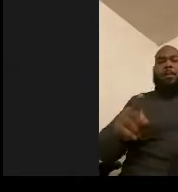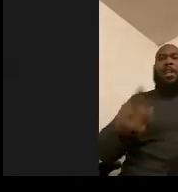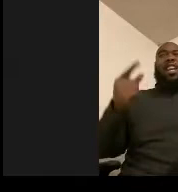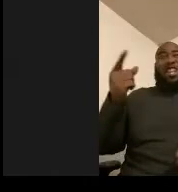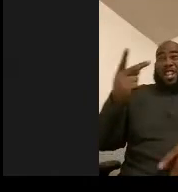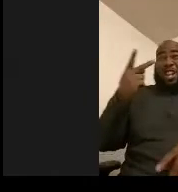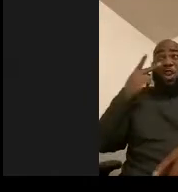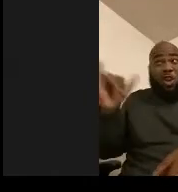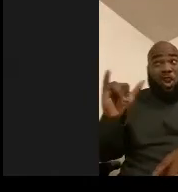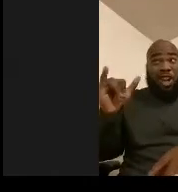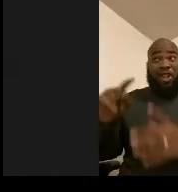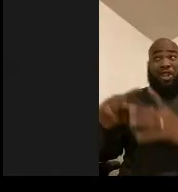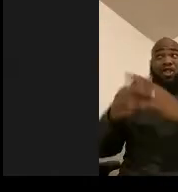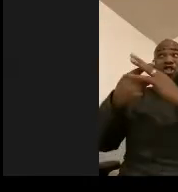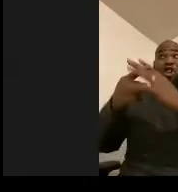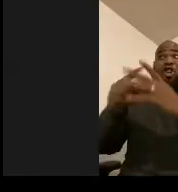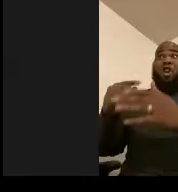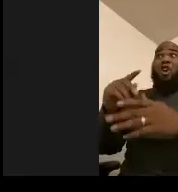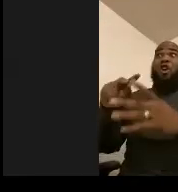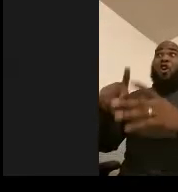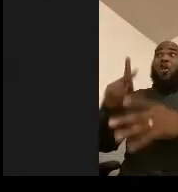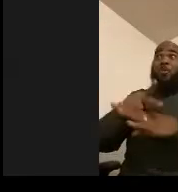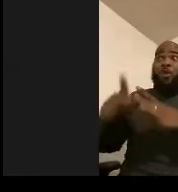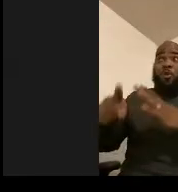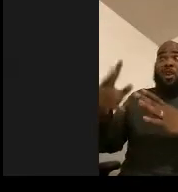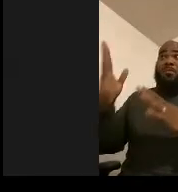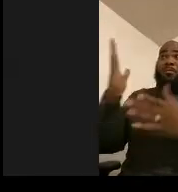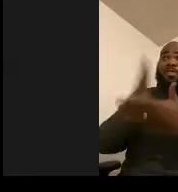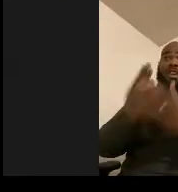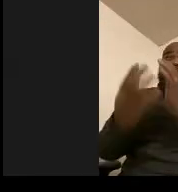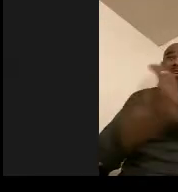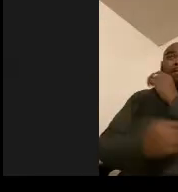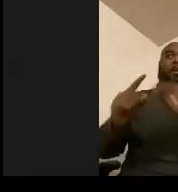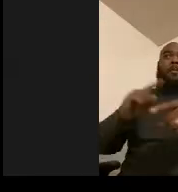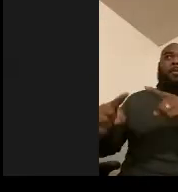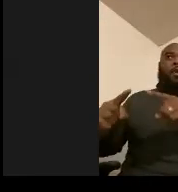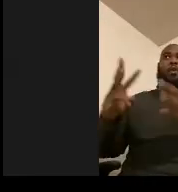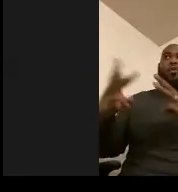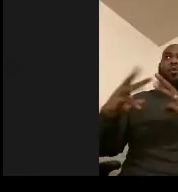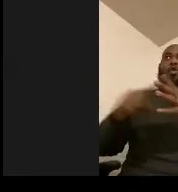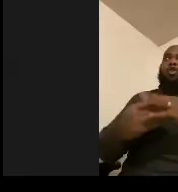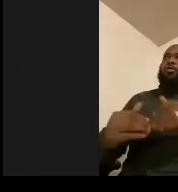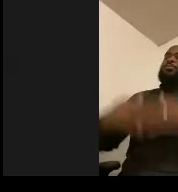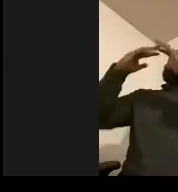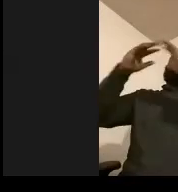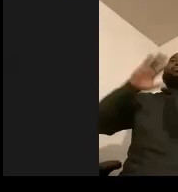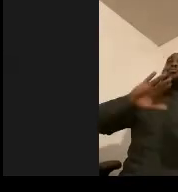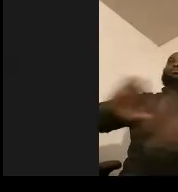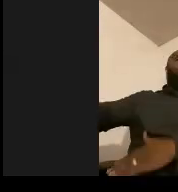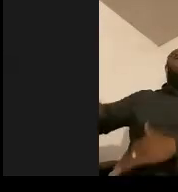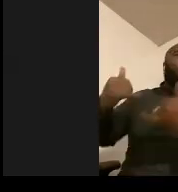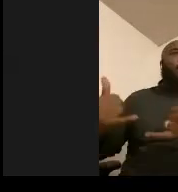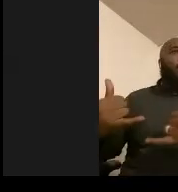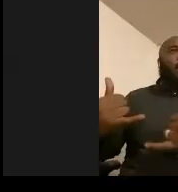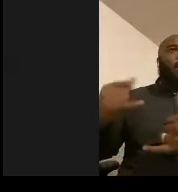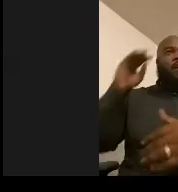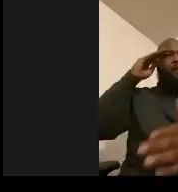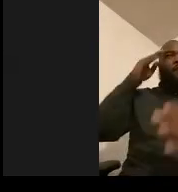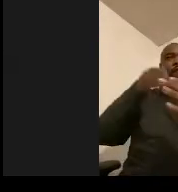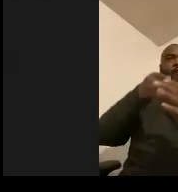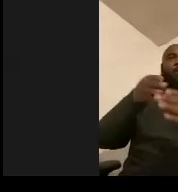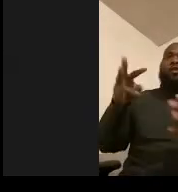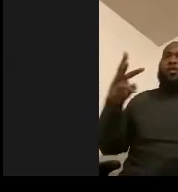war happened and all that money was gone, right? So that's the first point. It actually takes funding. You know, it's basically like a